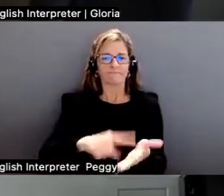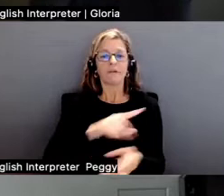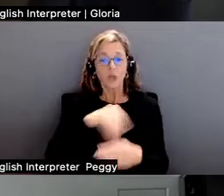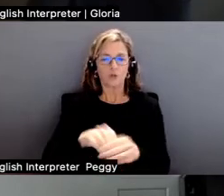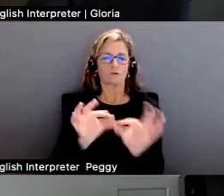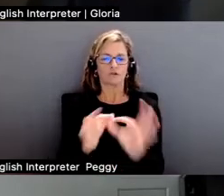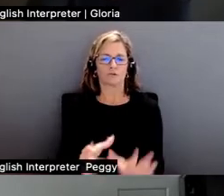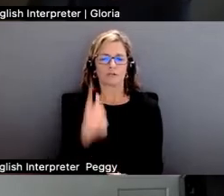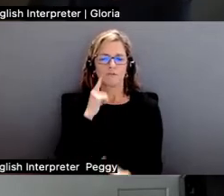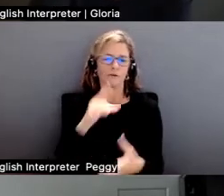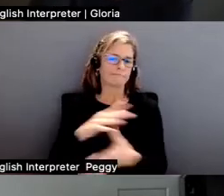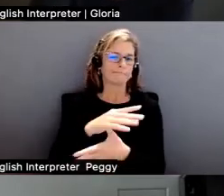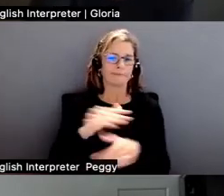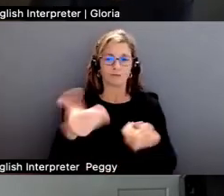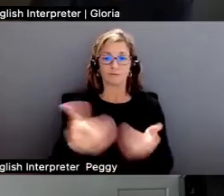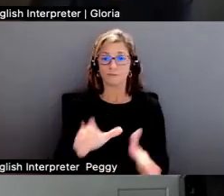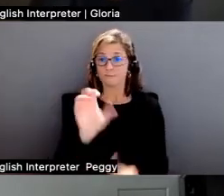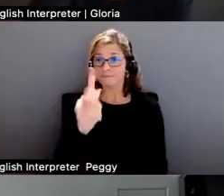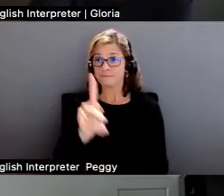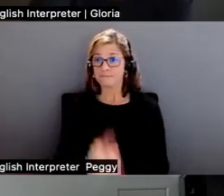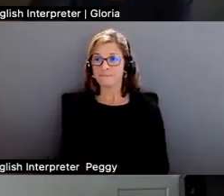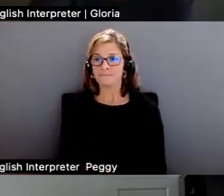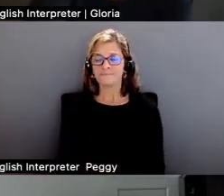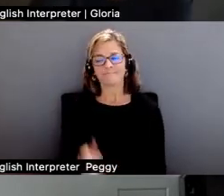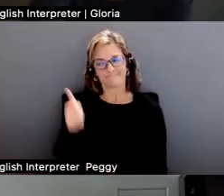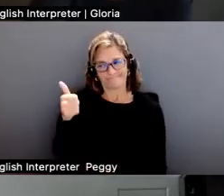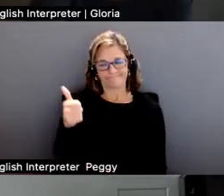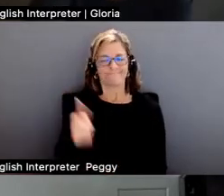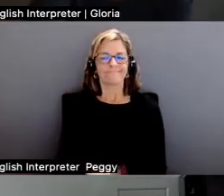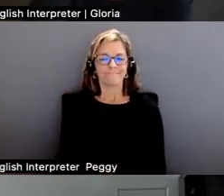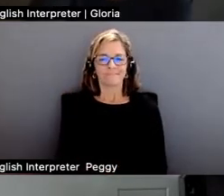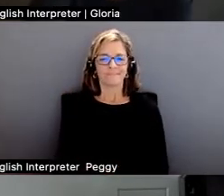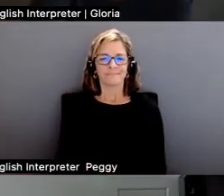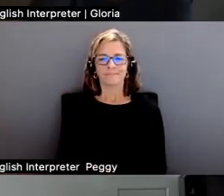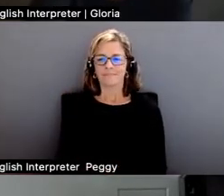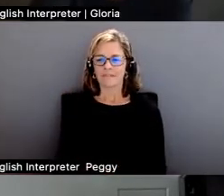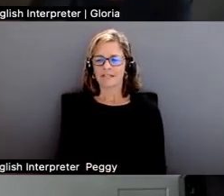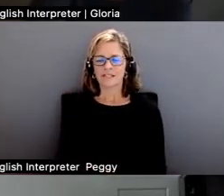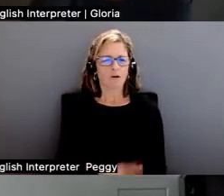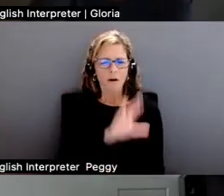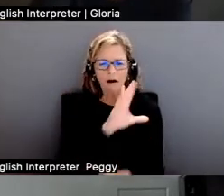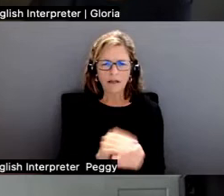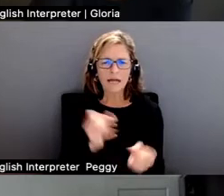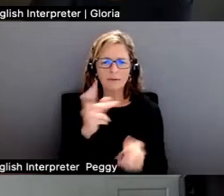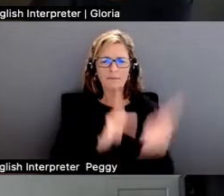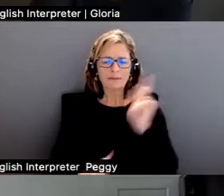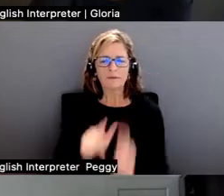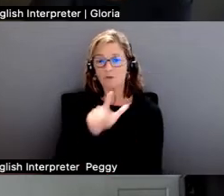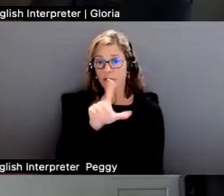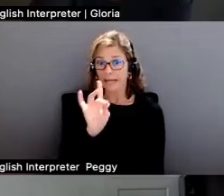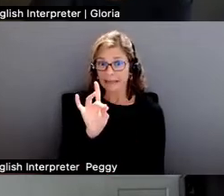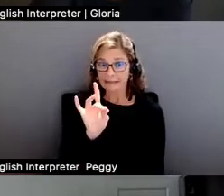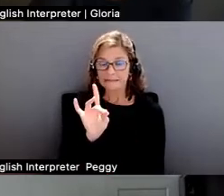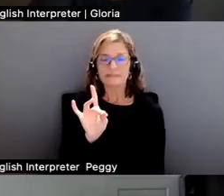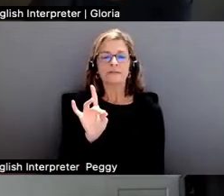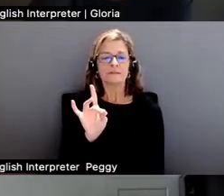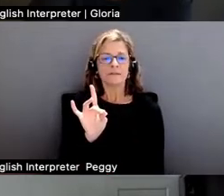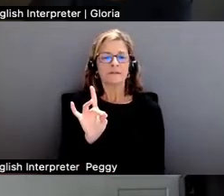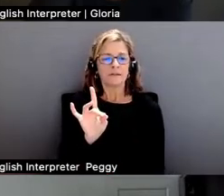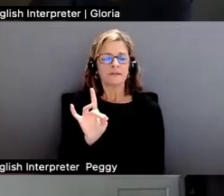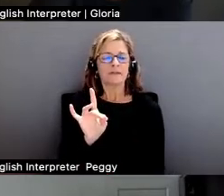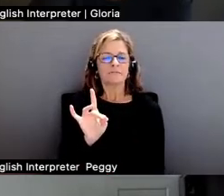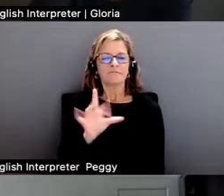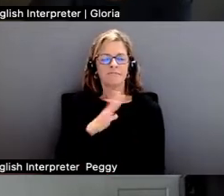interpreters in this room. Okay. So I will make, how many people are there? There's 28 people.